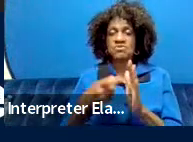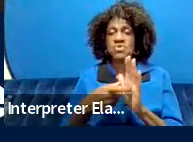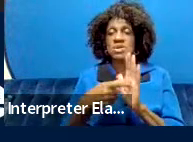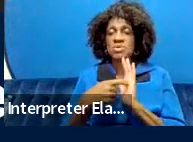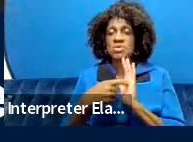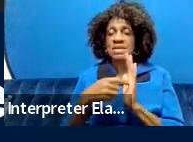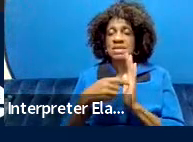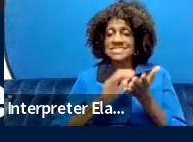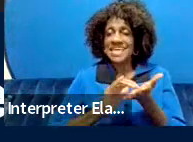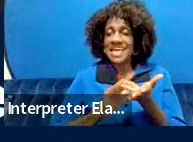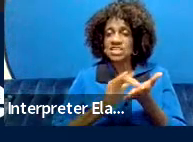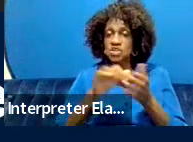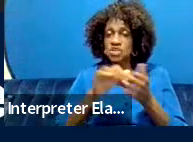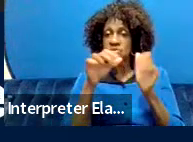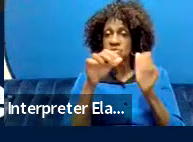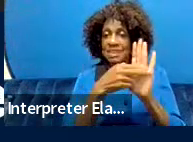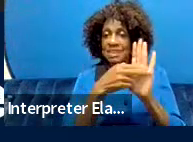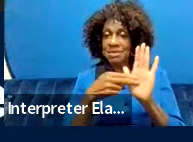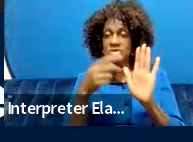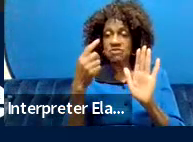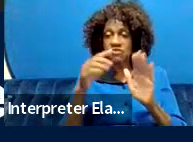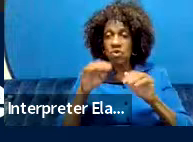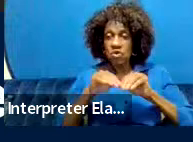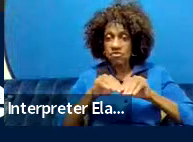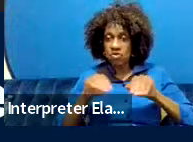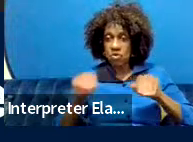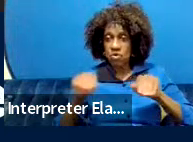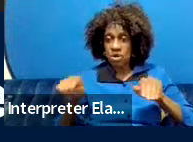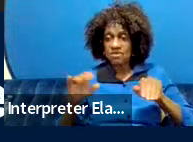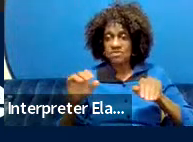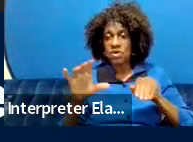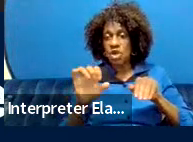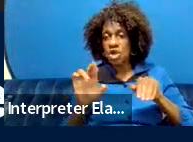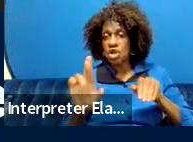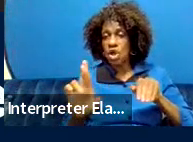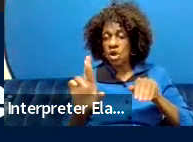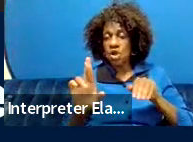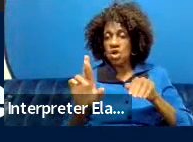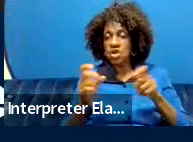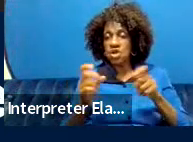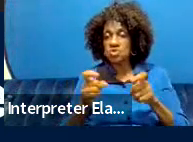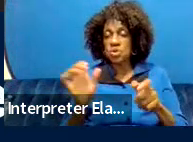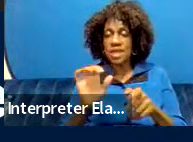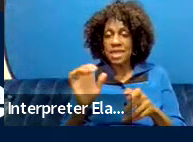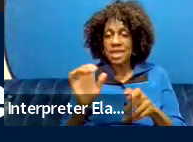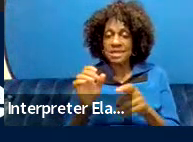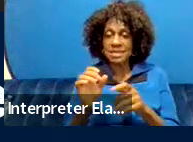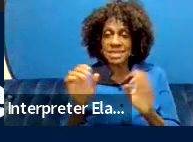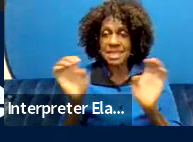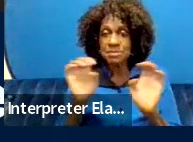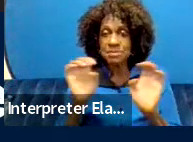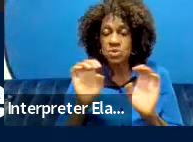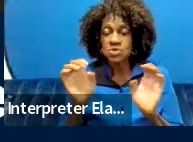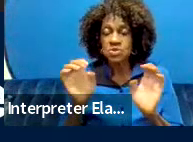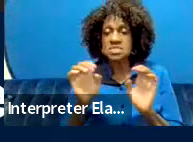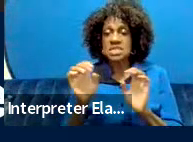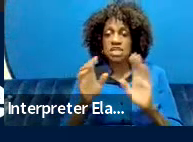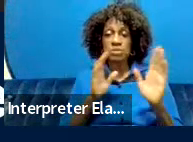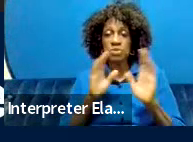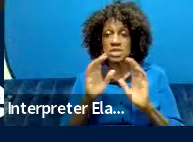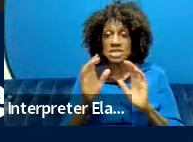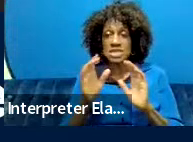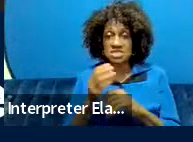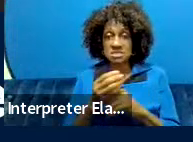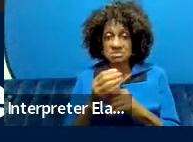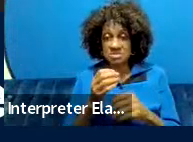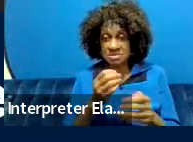tactile labels for floor levels, car controls, and emergency communication devices. And these